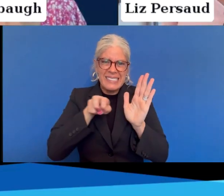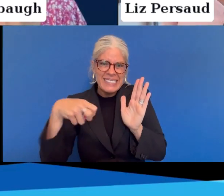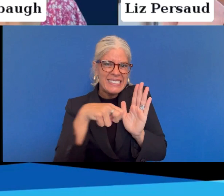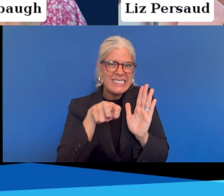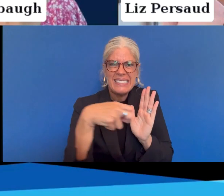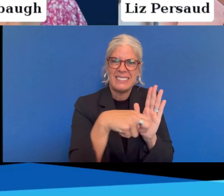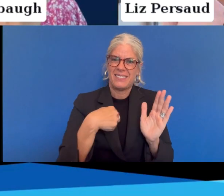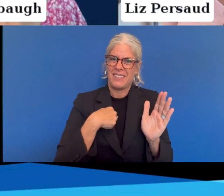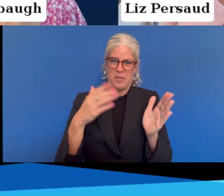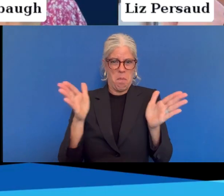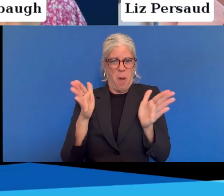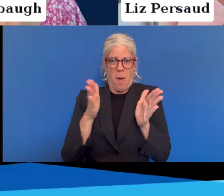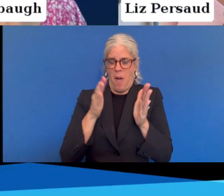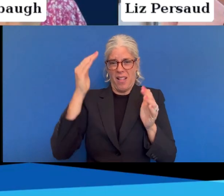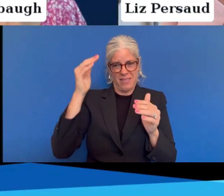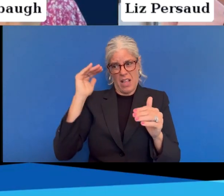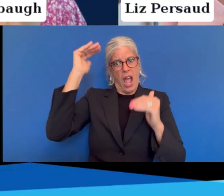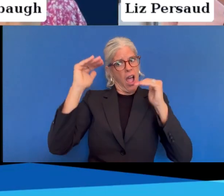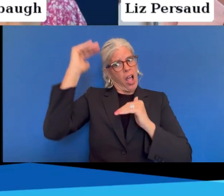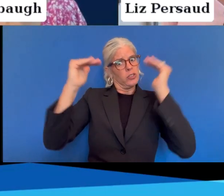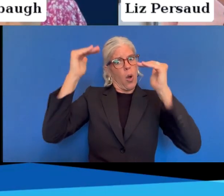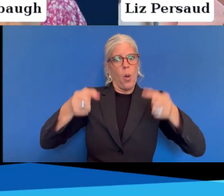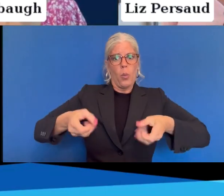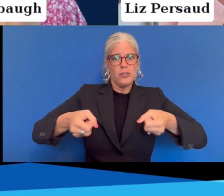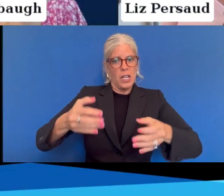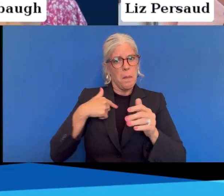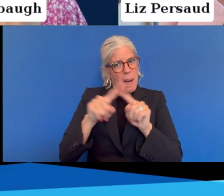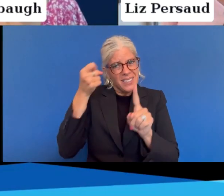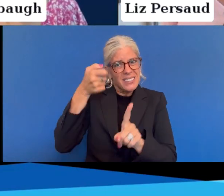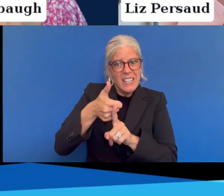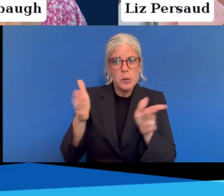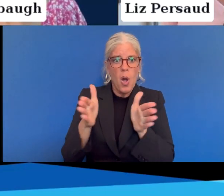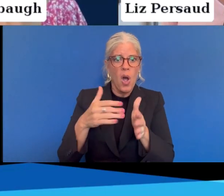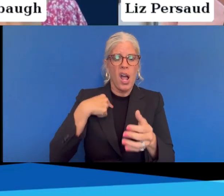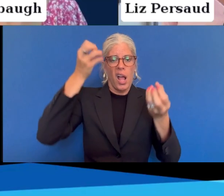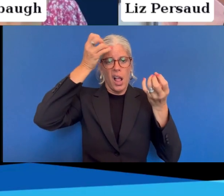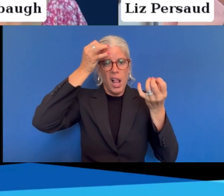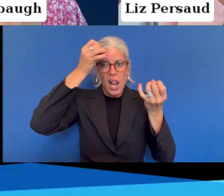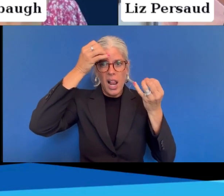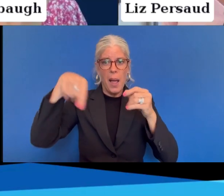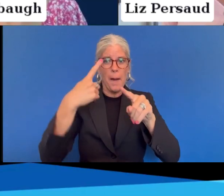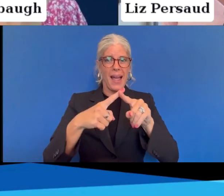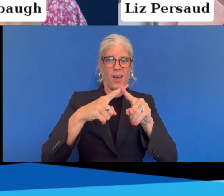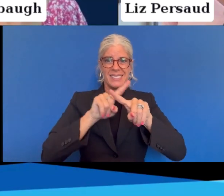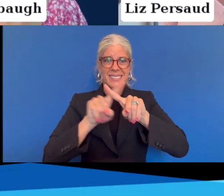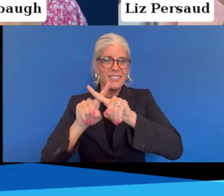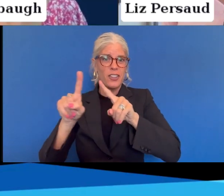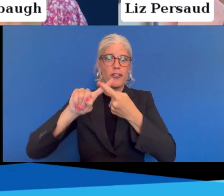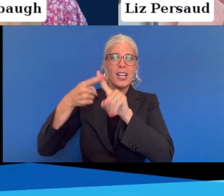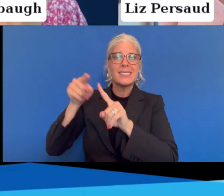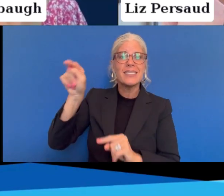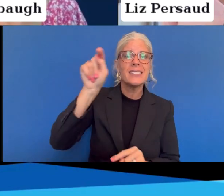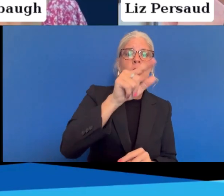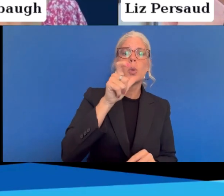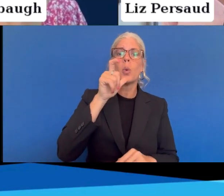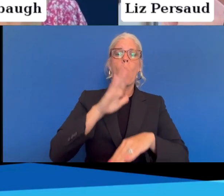like a CT scan table. You could barely move your wheelchair in there. And I have a fairly small adult